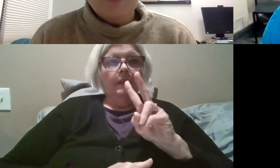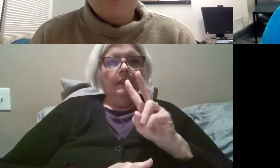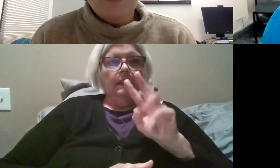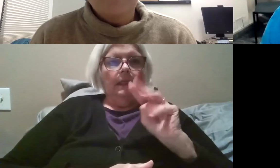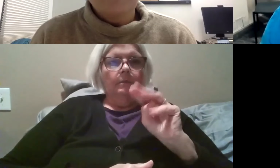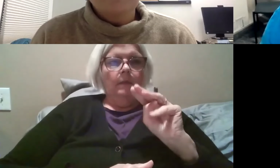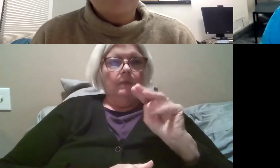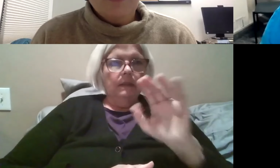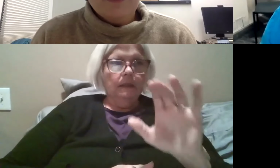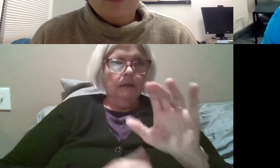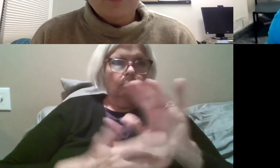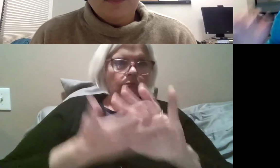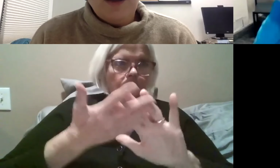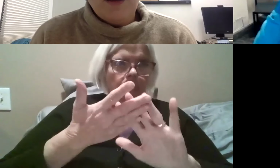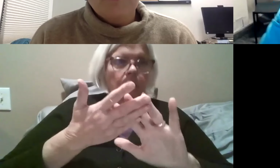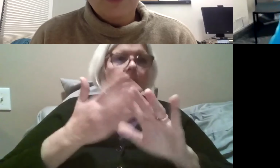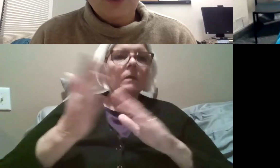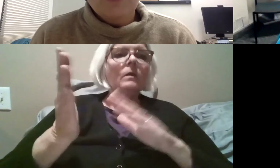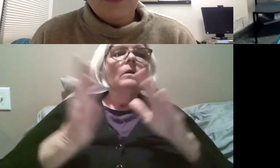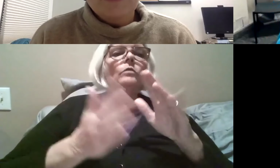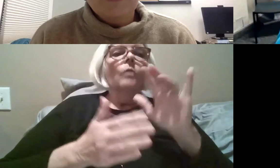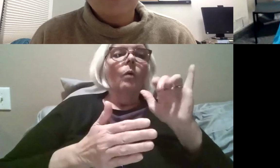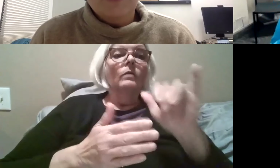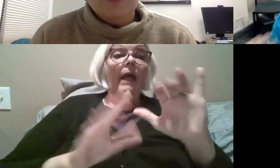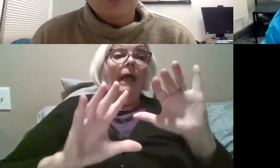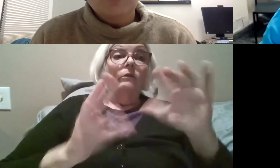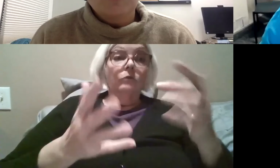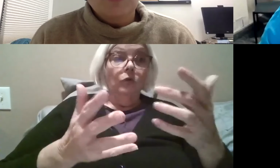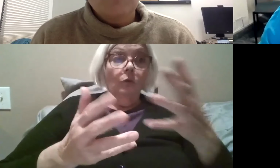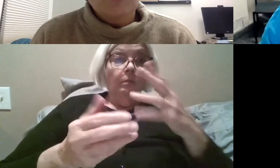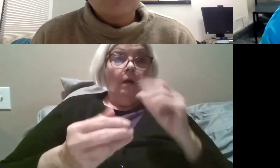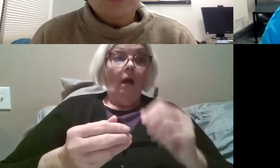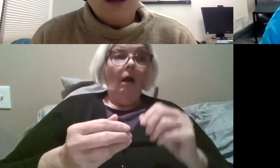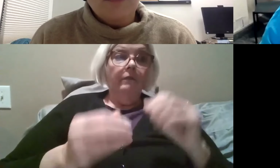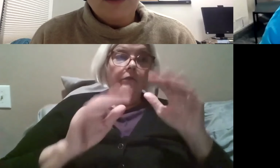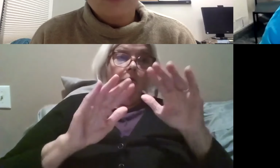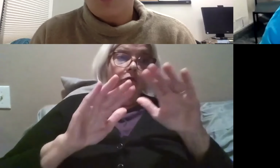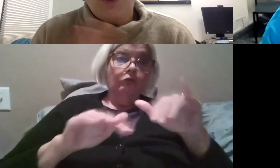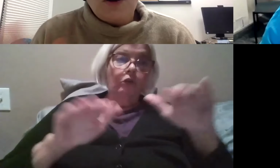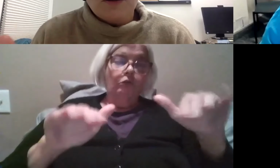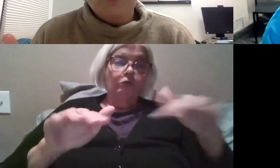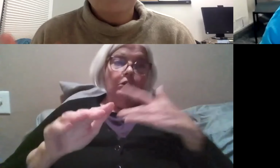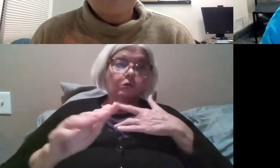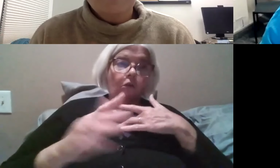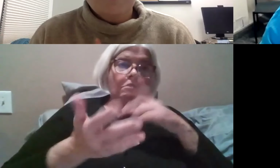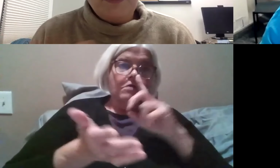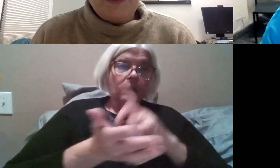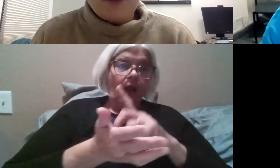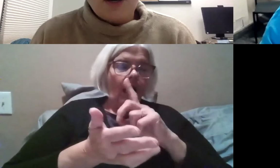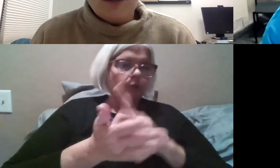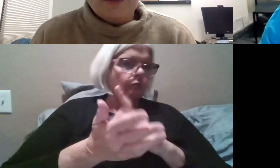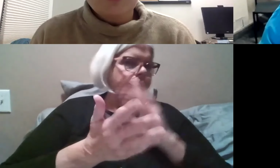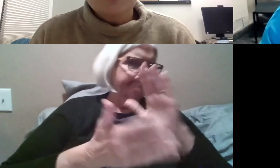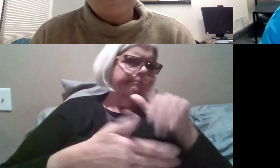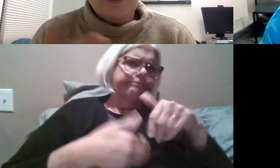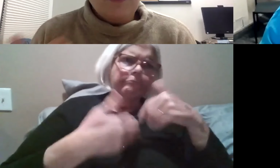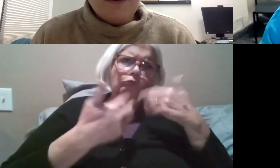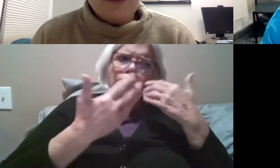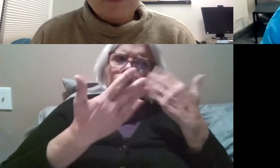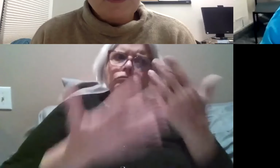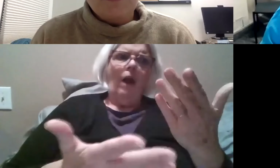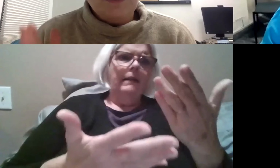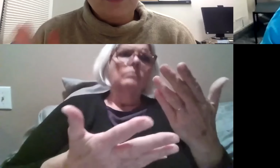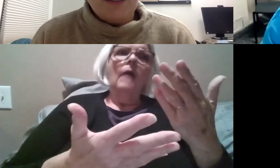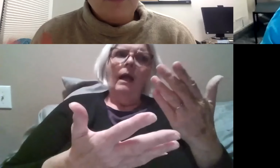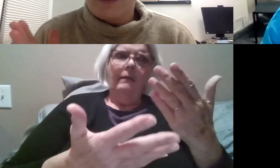is recommending the COVID vaccine for their children with the most complex, with all pediatric heart conditions, but they are